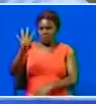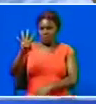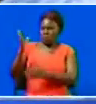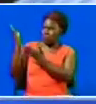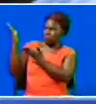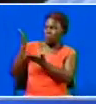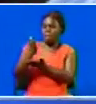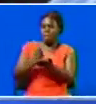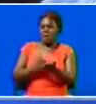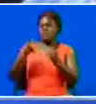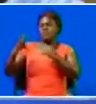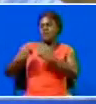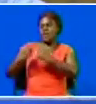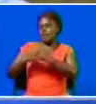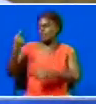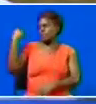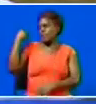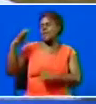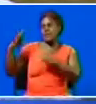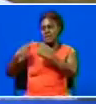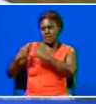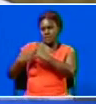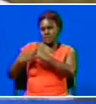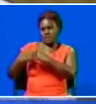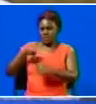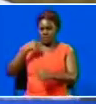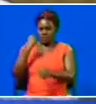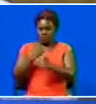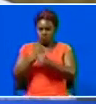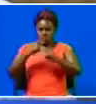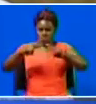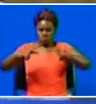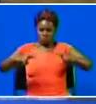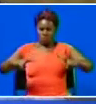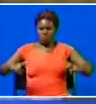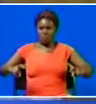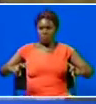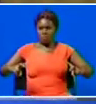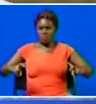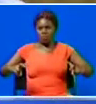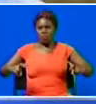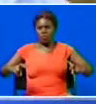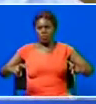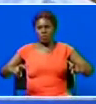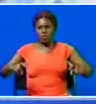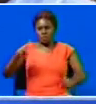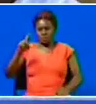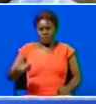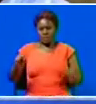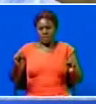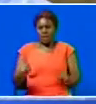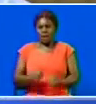of the 8 containers which are behind us. We are conducting investigation. Of course, this must have been done